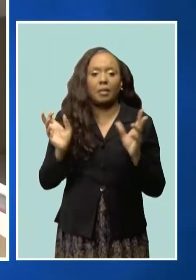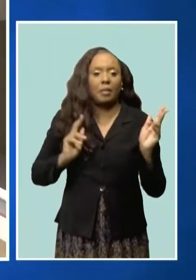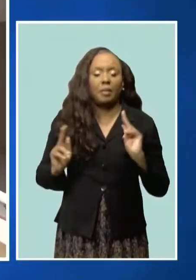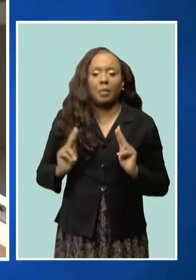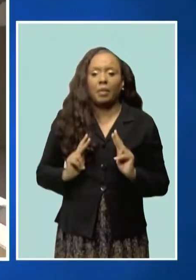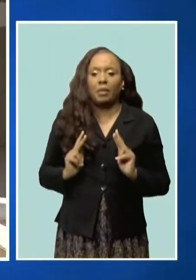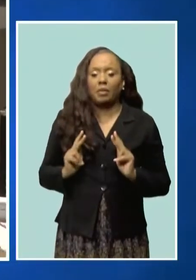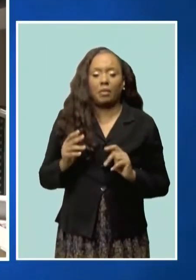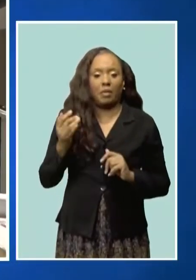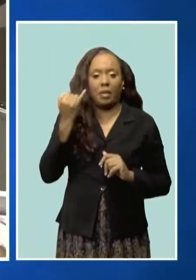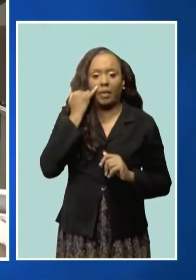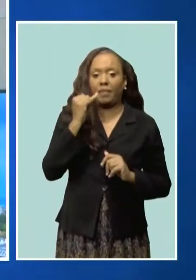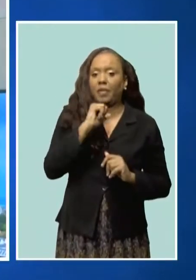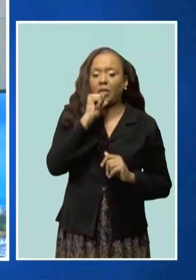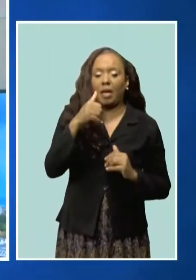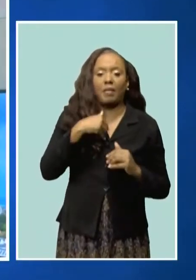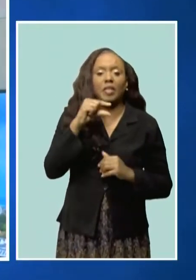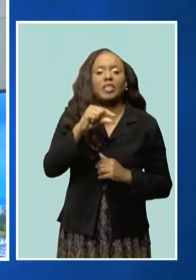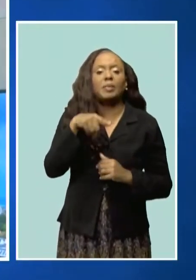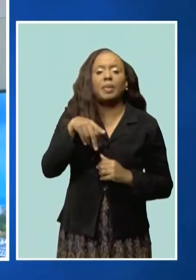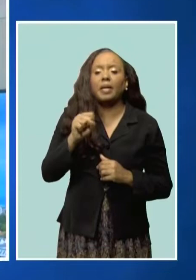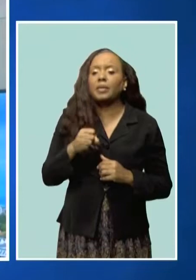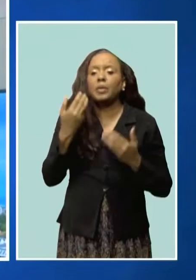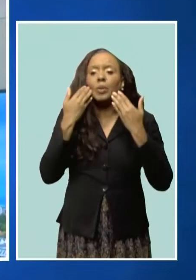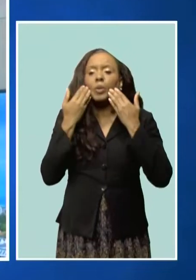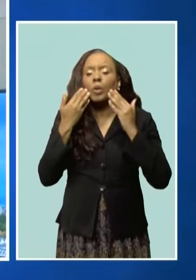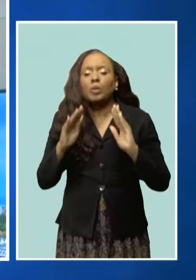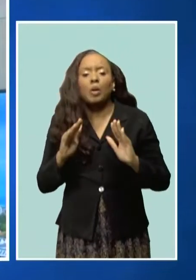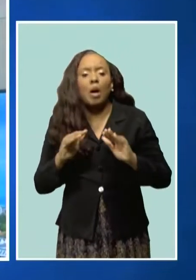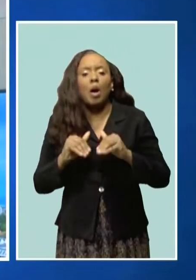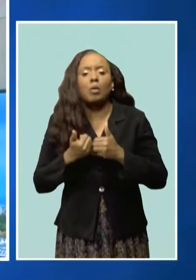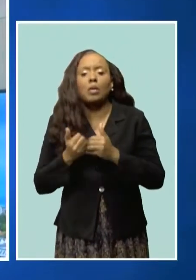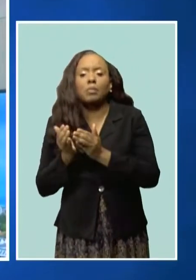basic first aid training. So that is a very,